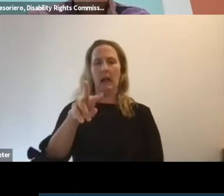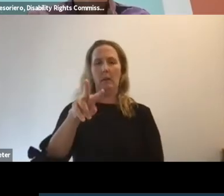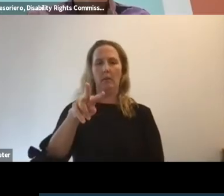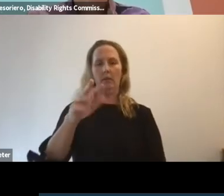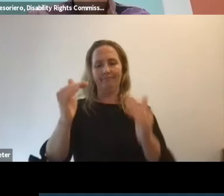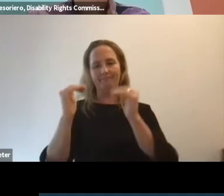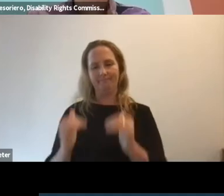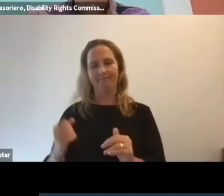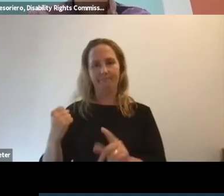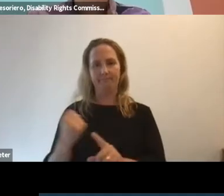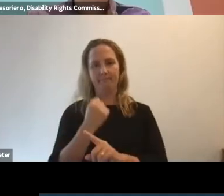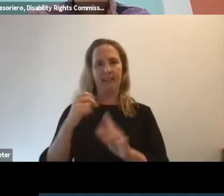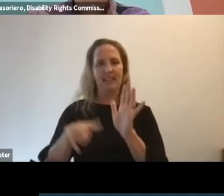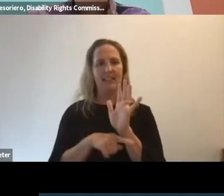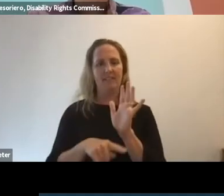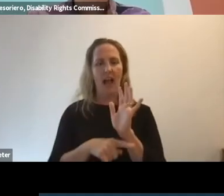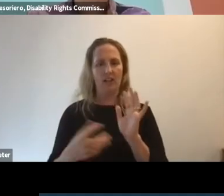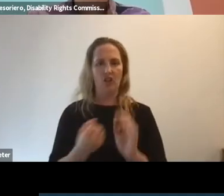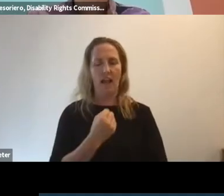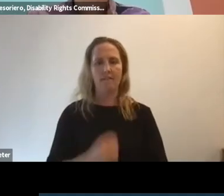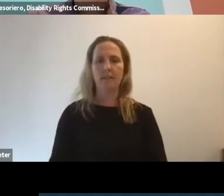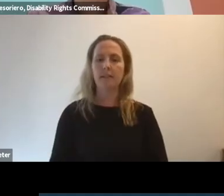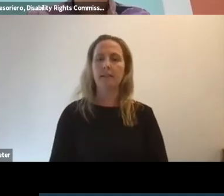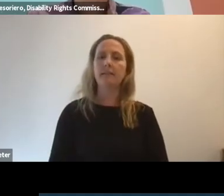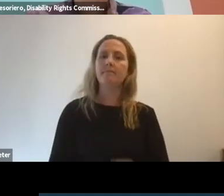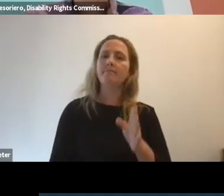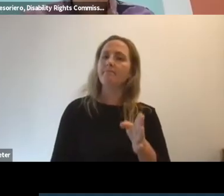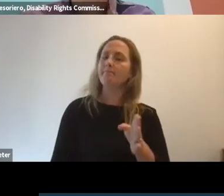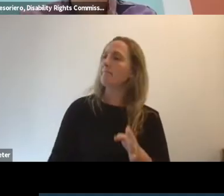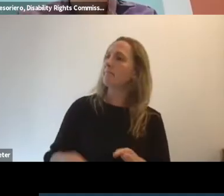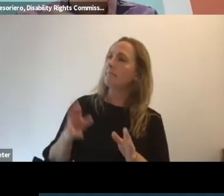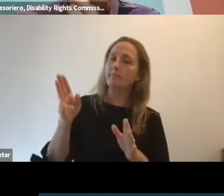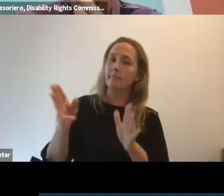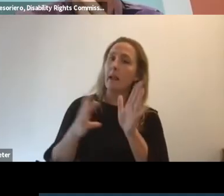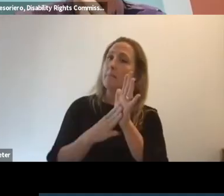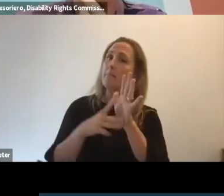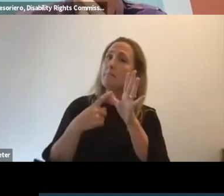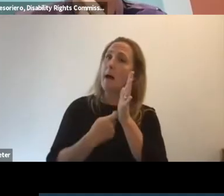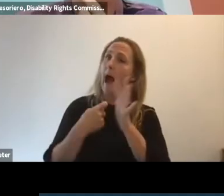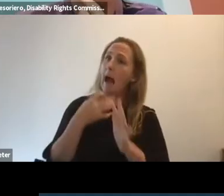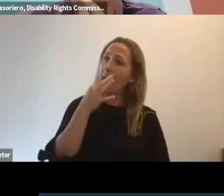well. Mm. Mark, I might invite you to join the conversation.